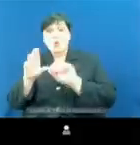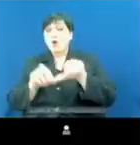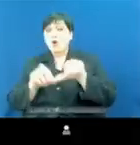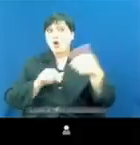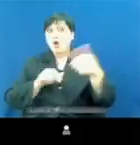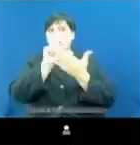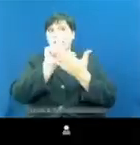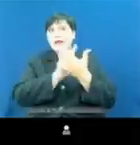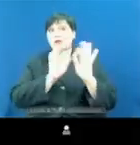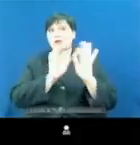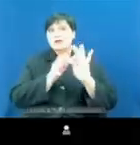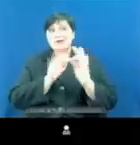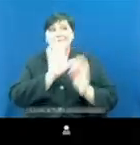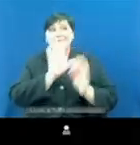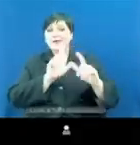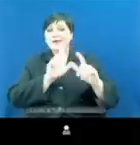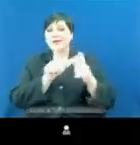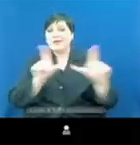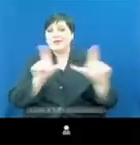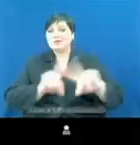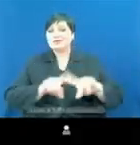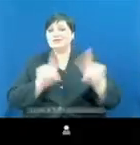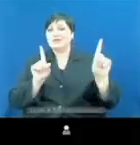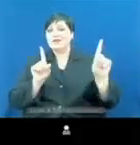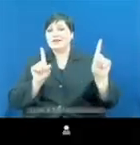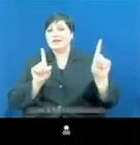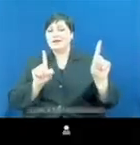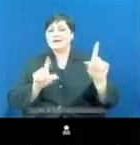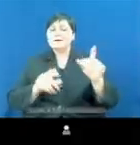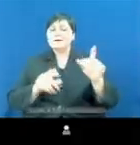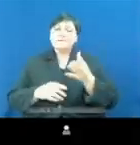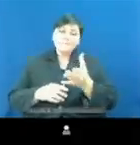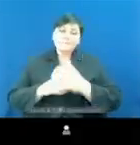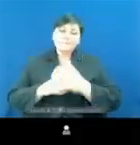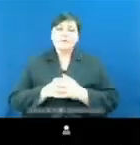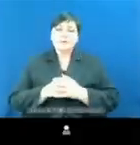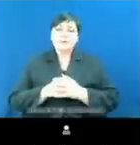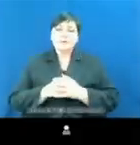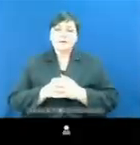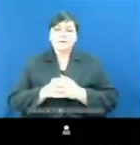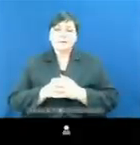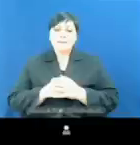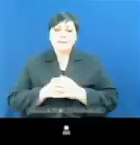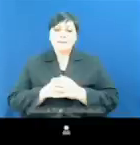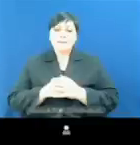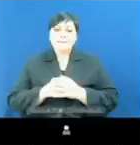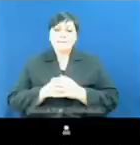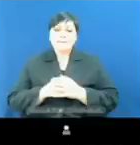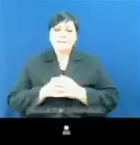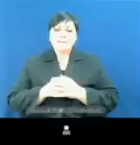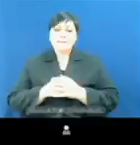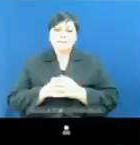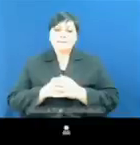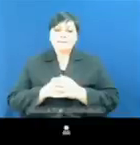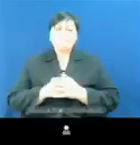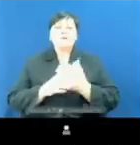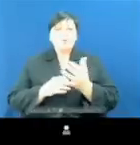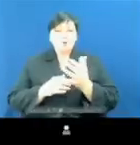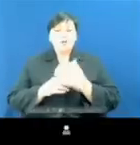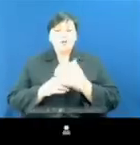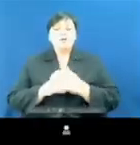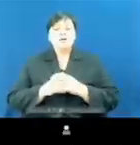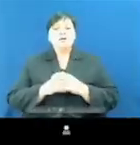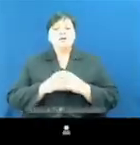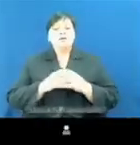use a different language? There are a number of practices that are similar with spoken language